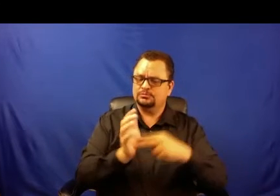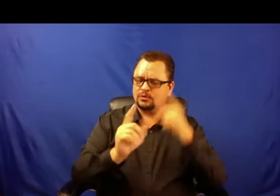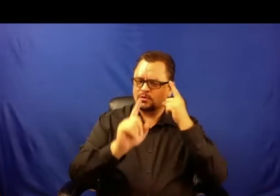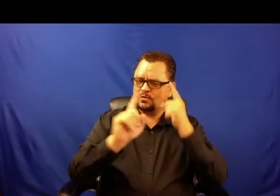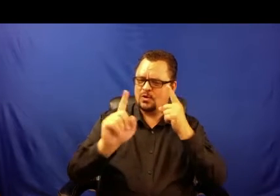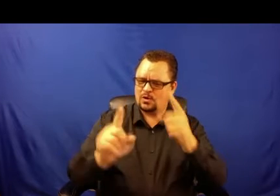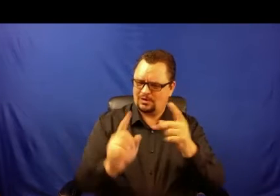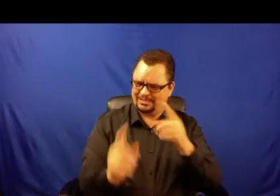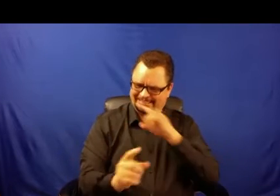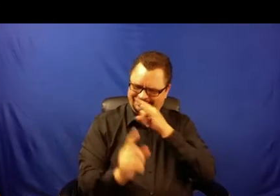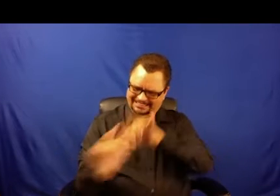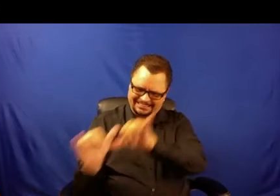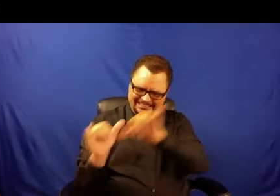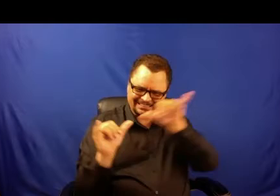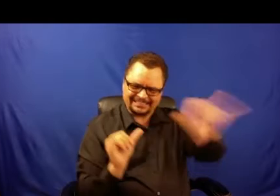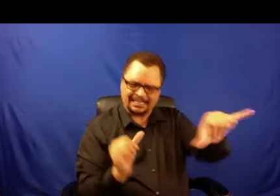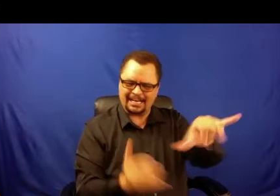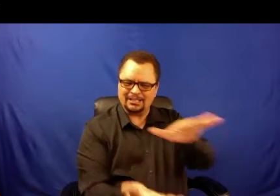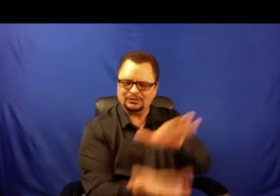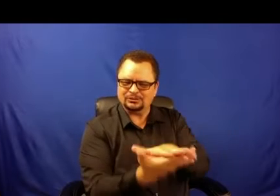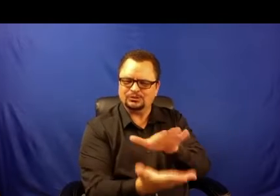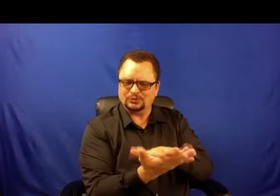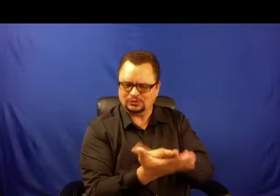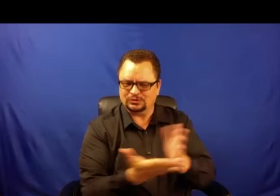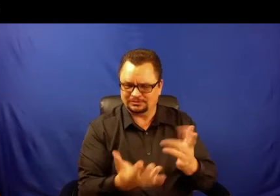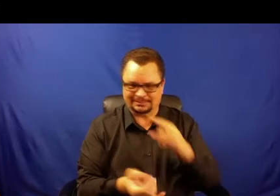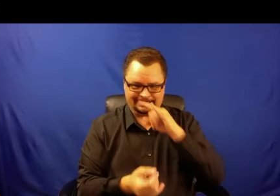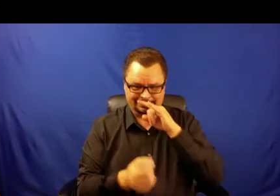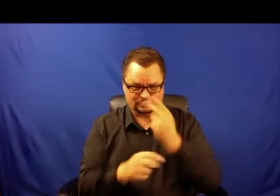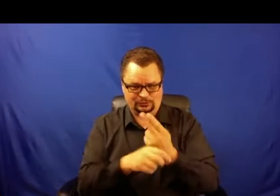quarantine. Next slide.